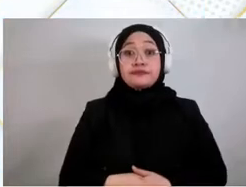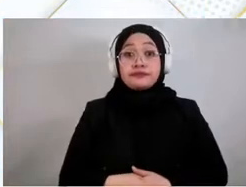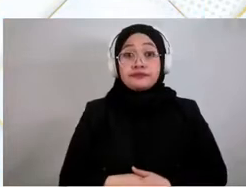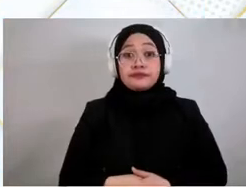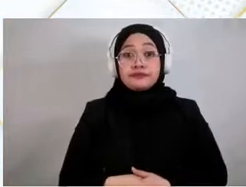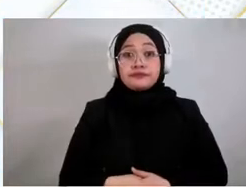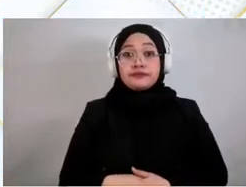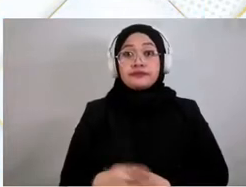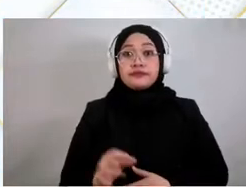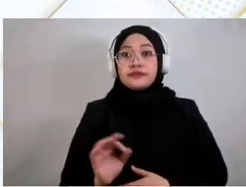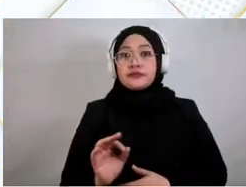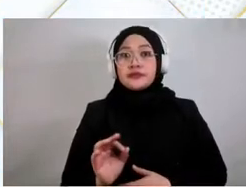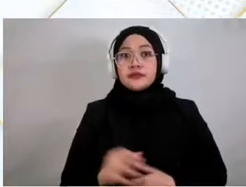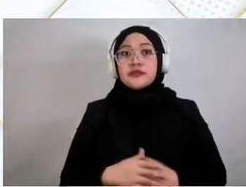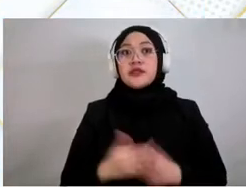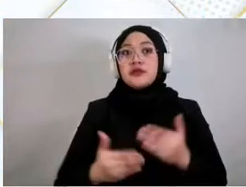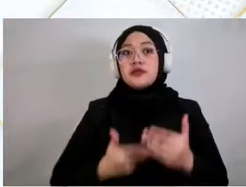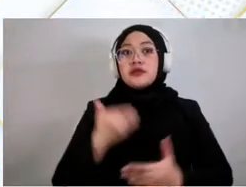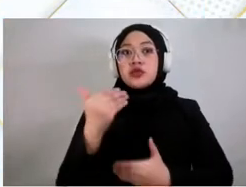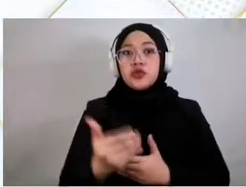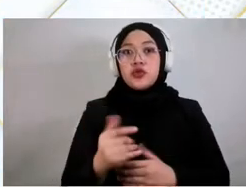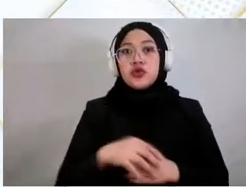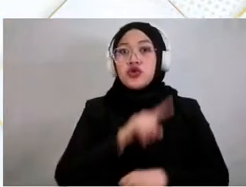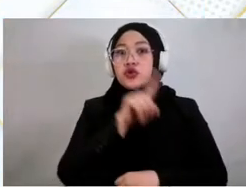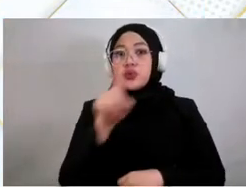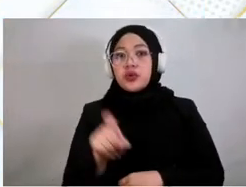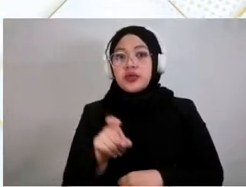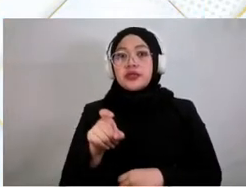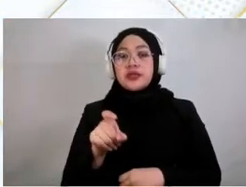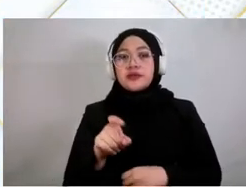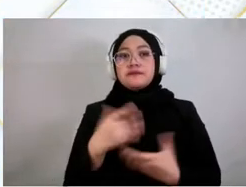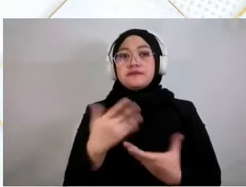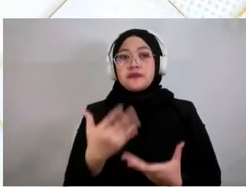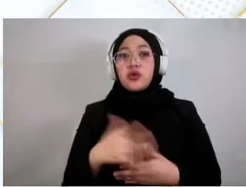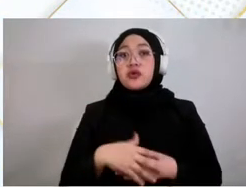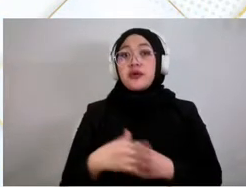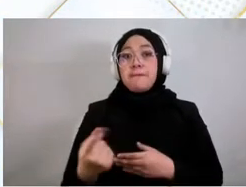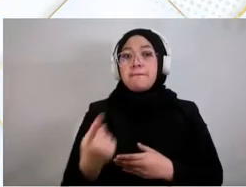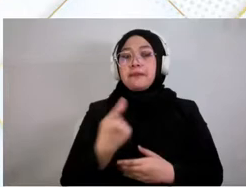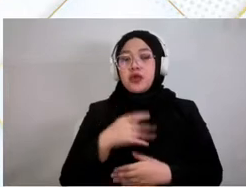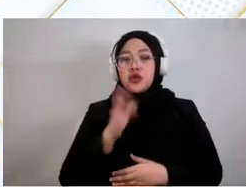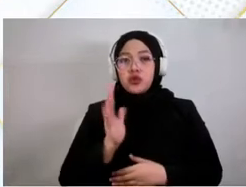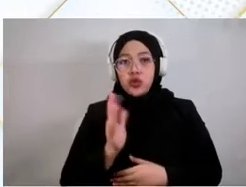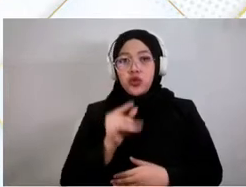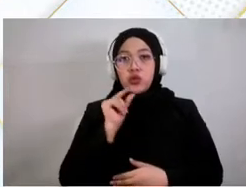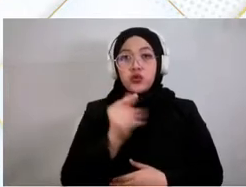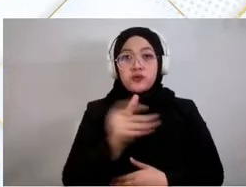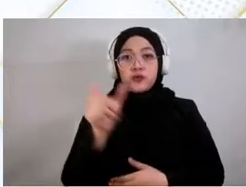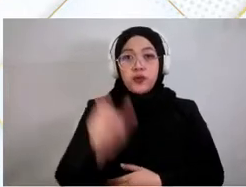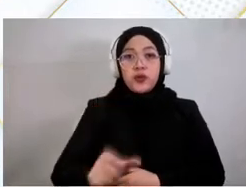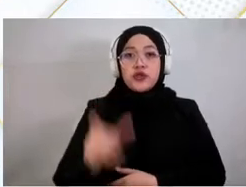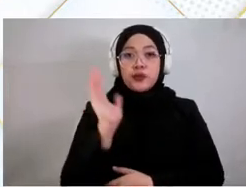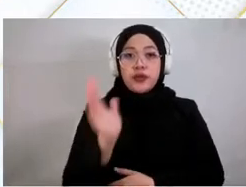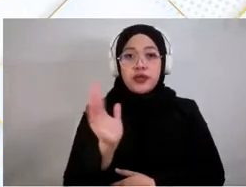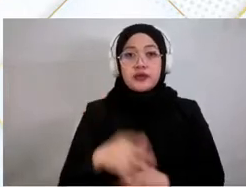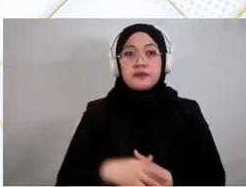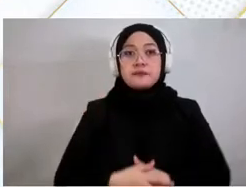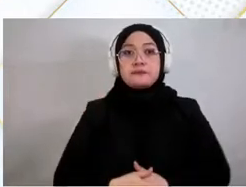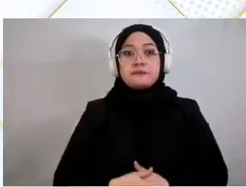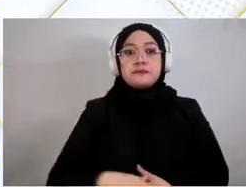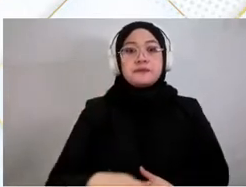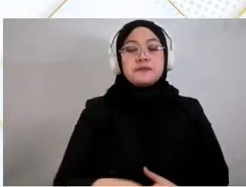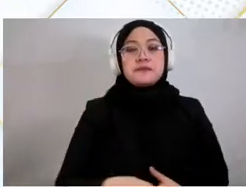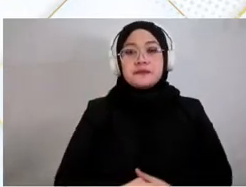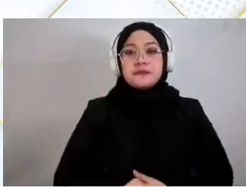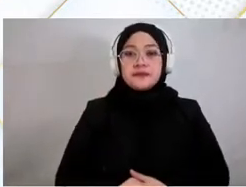Now I'm going straight to the questions that have been submitted to us for the speakers. The